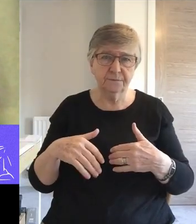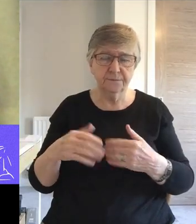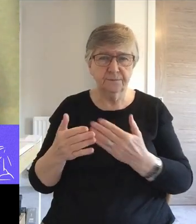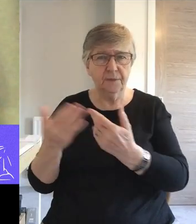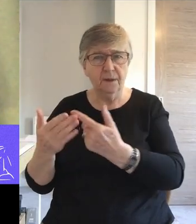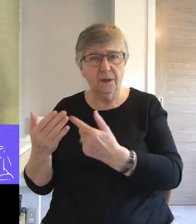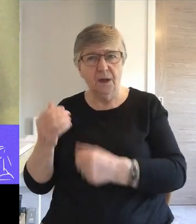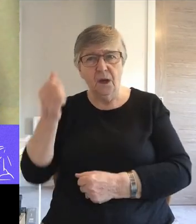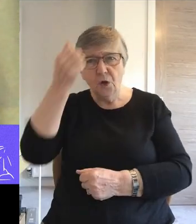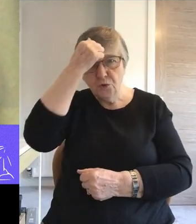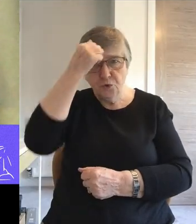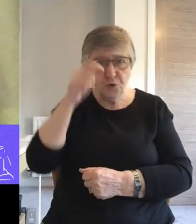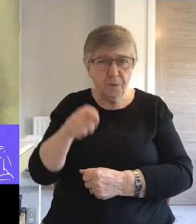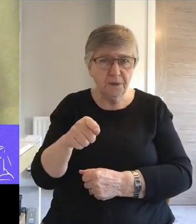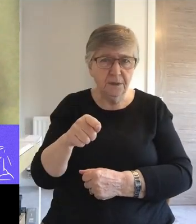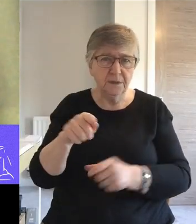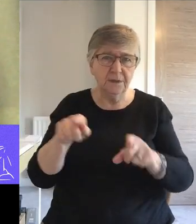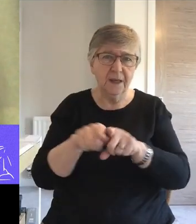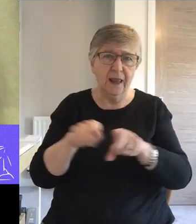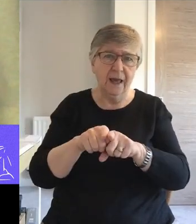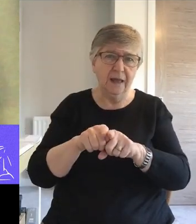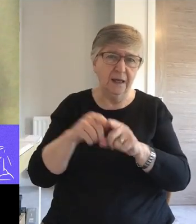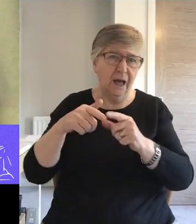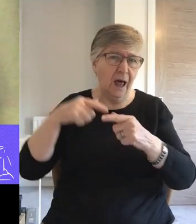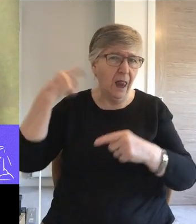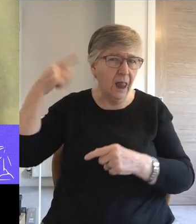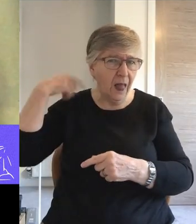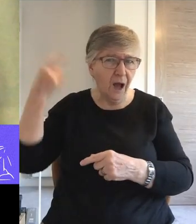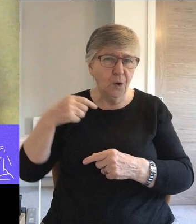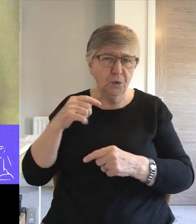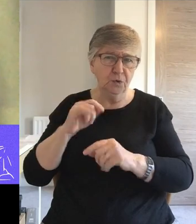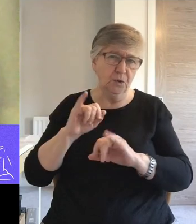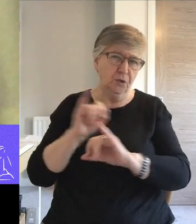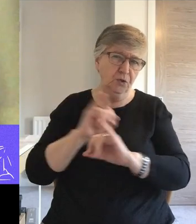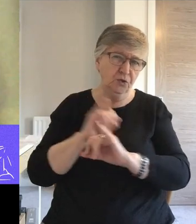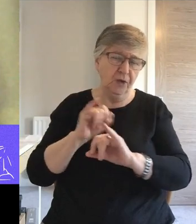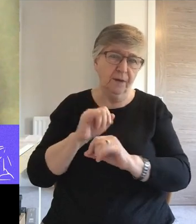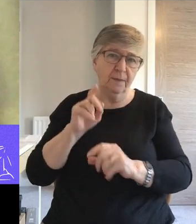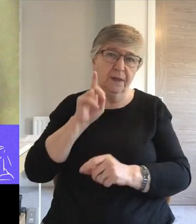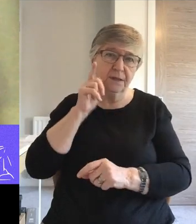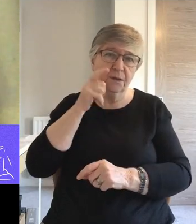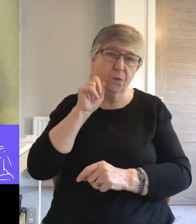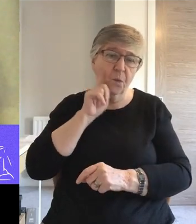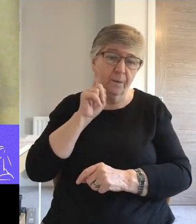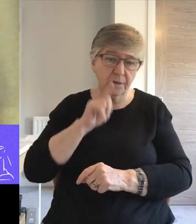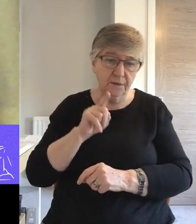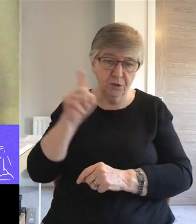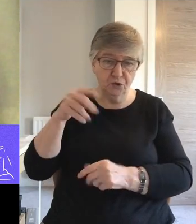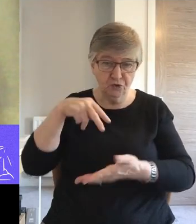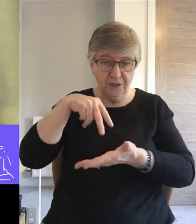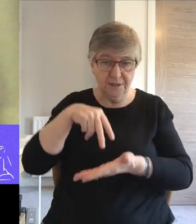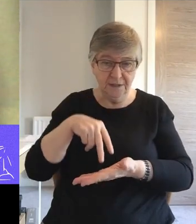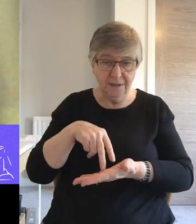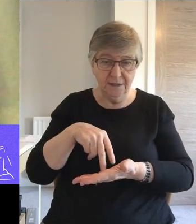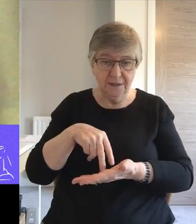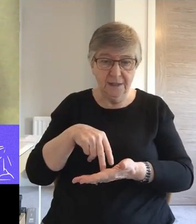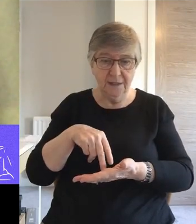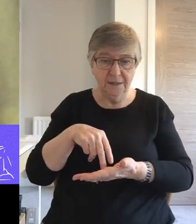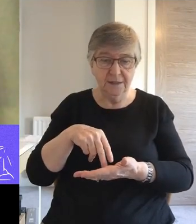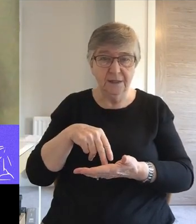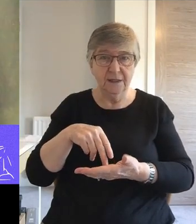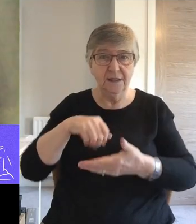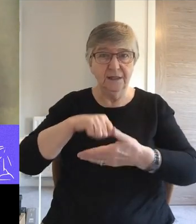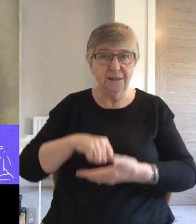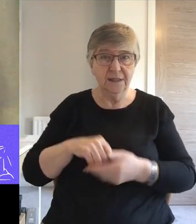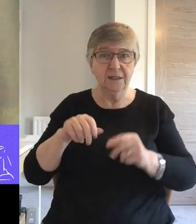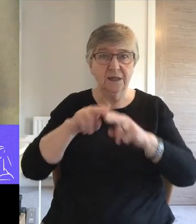Stupidity is like a loud, ignorant, shameless woman. She sits at the door of her house or on a seat